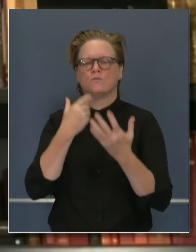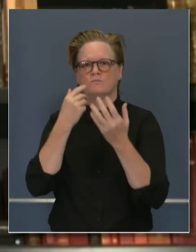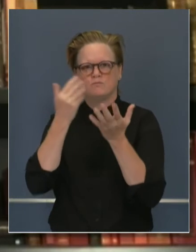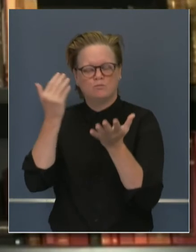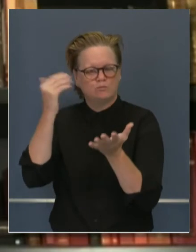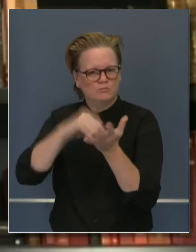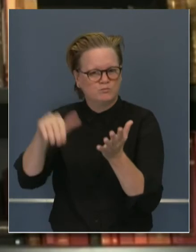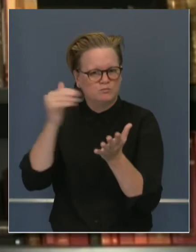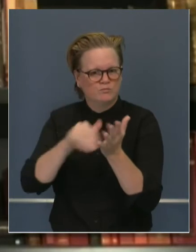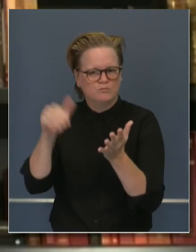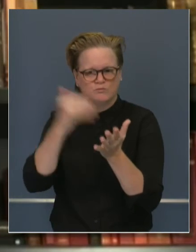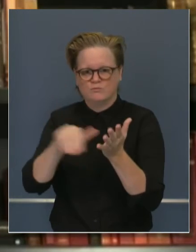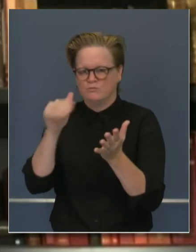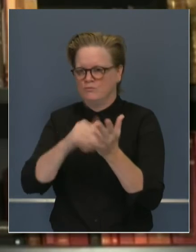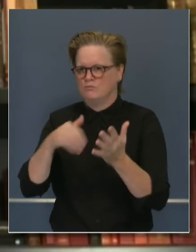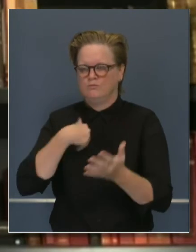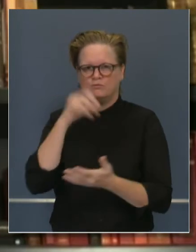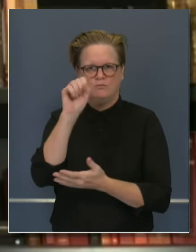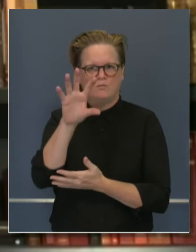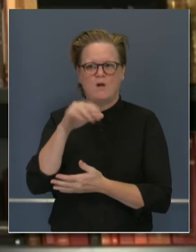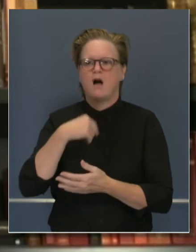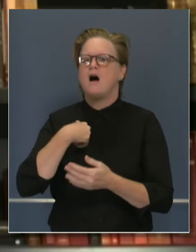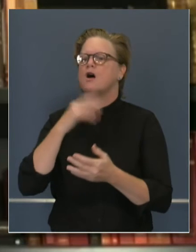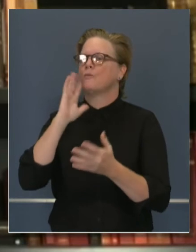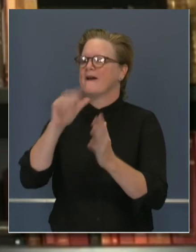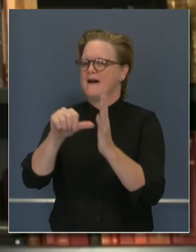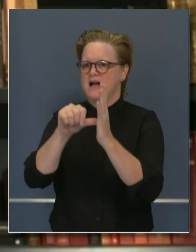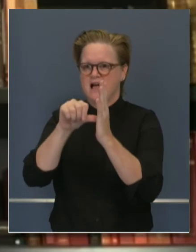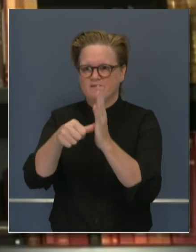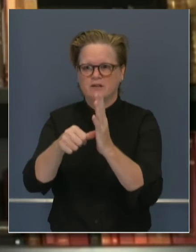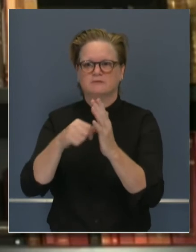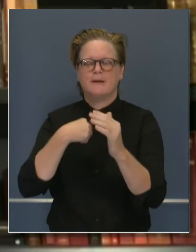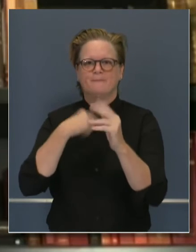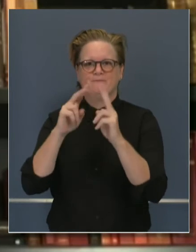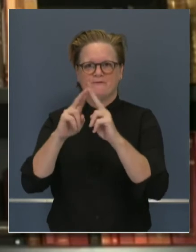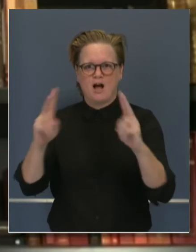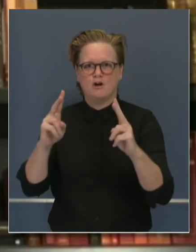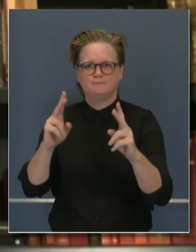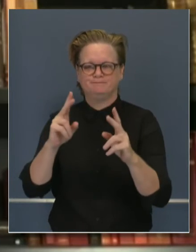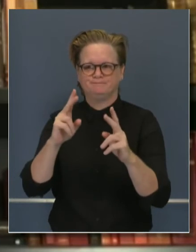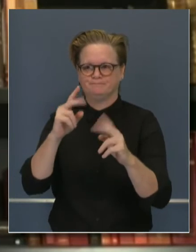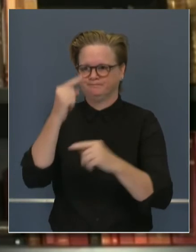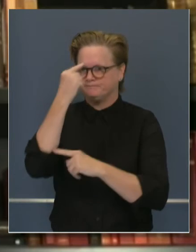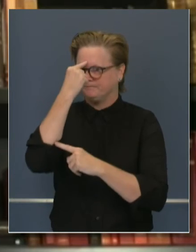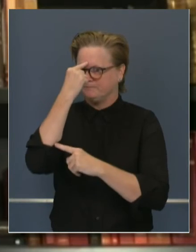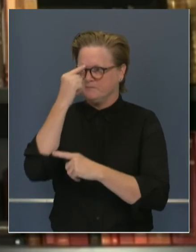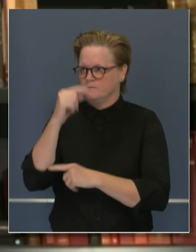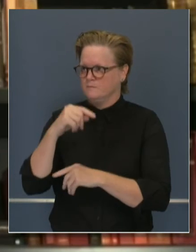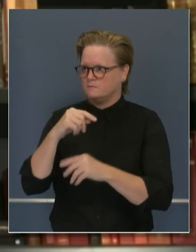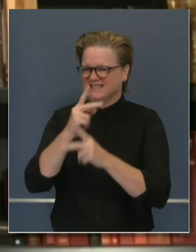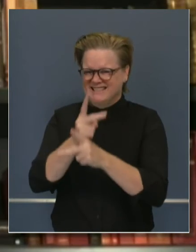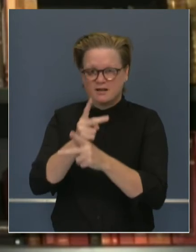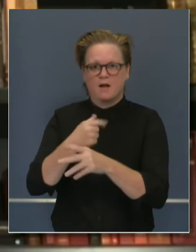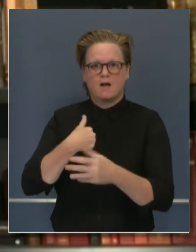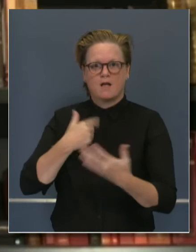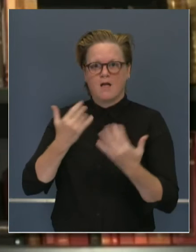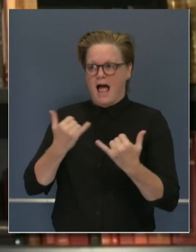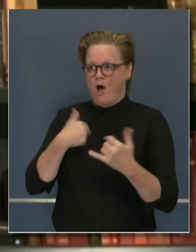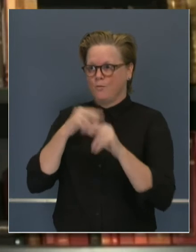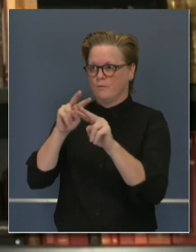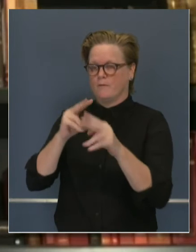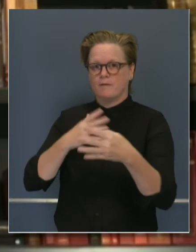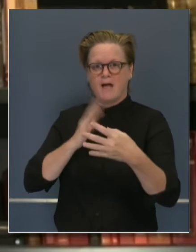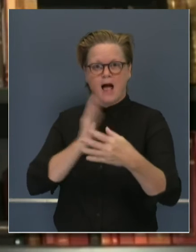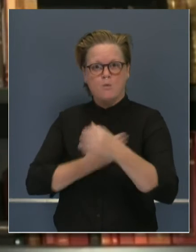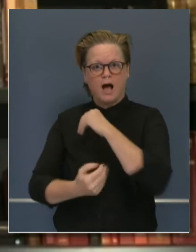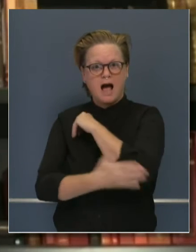over and over and over again. I am deeply mindful with 41 counties in these purple restrictive tiers, the impact that's